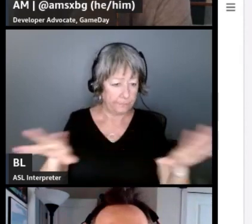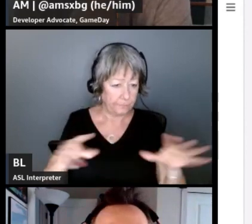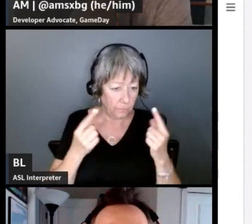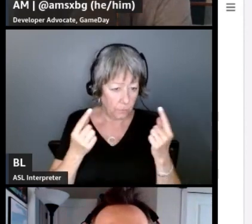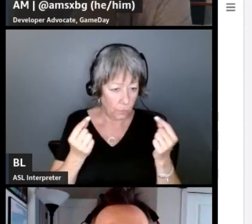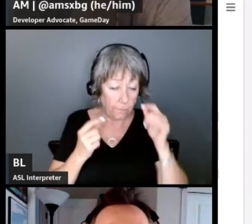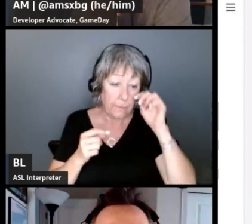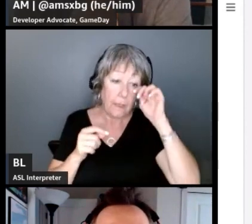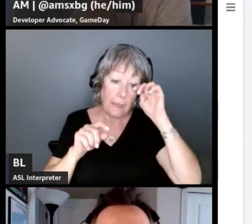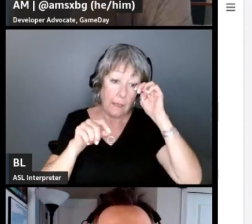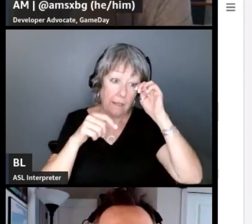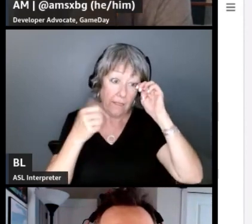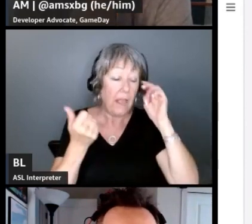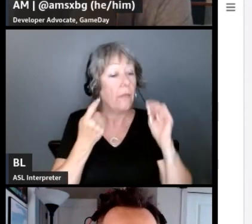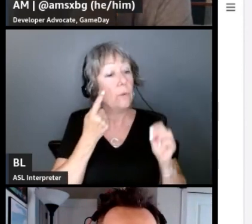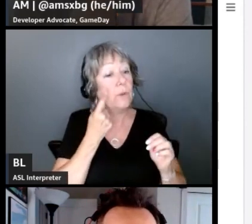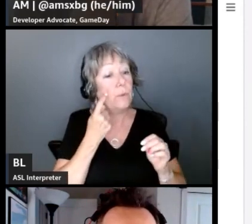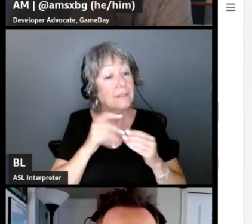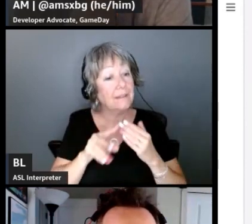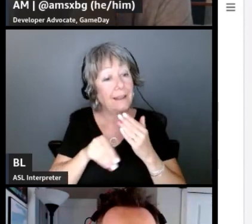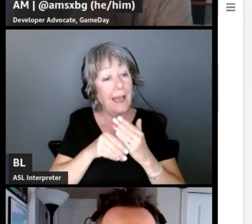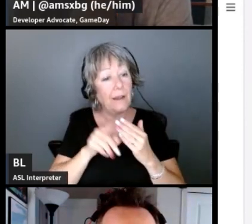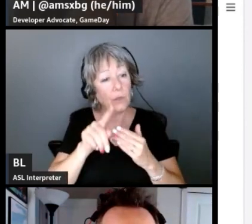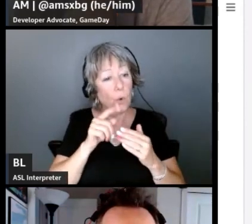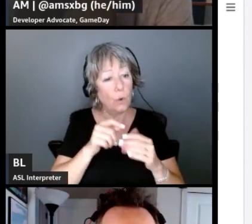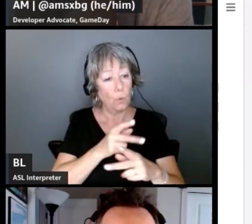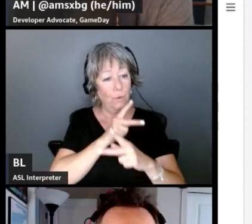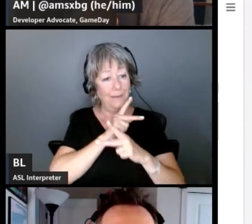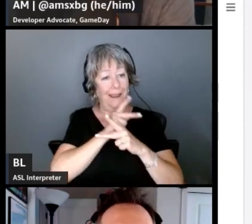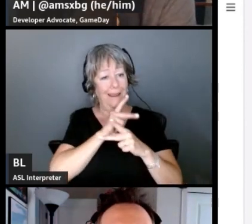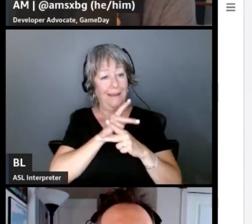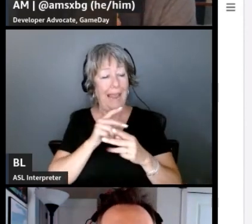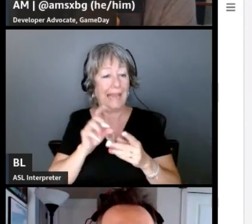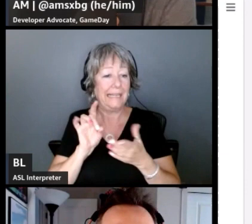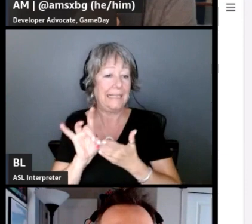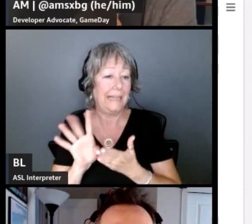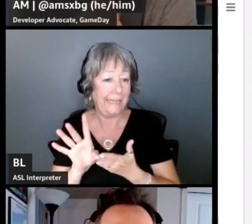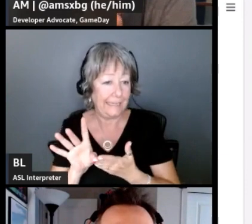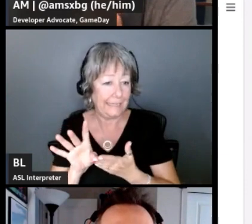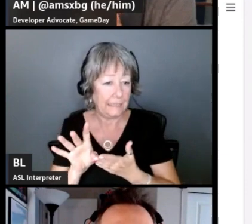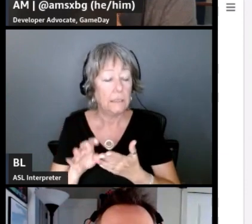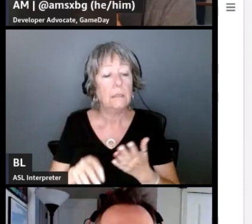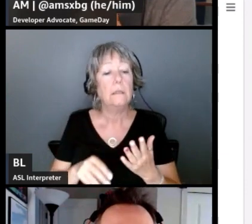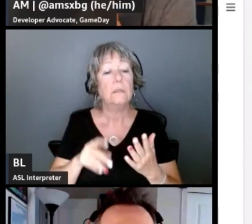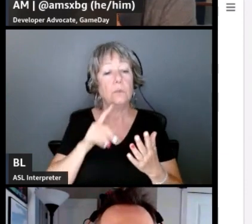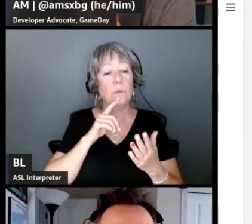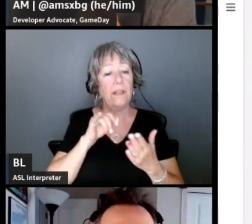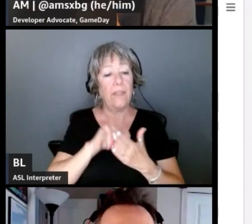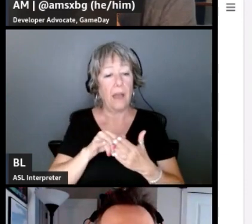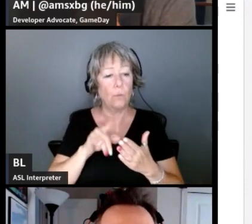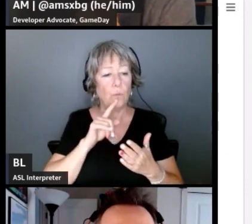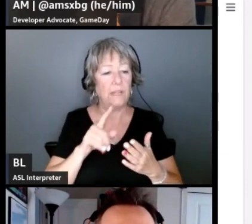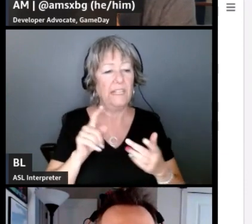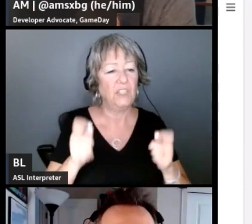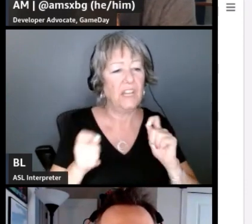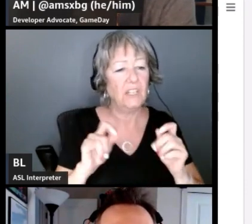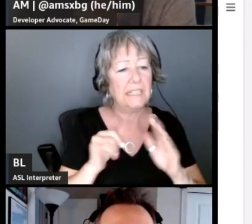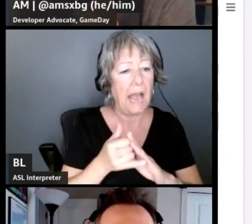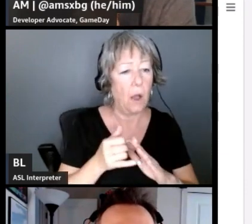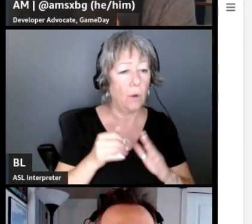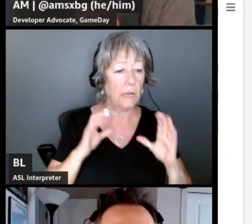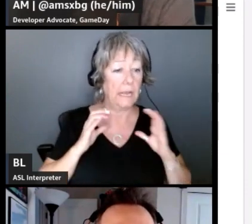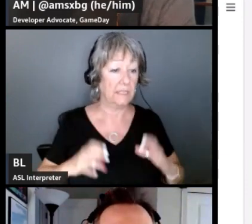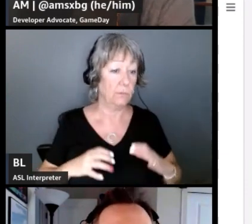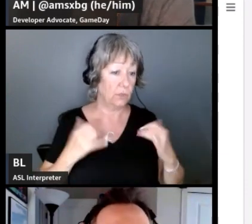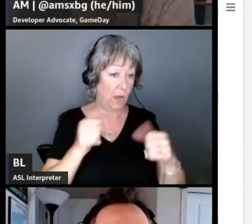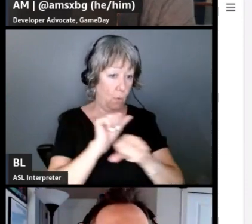recently added was around your retain and delete stack. And this kind of moves across the way customers are working with organization unit. So let's